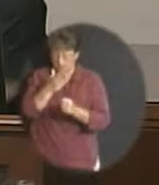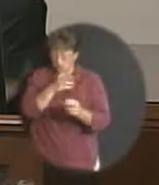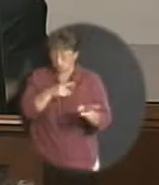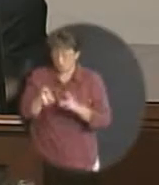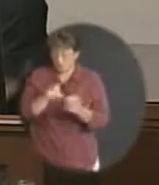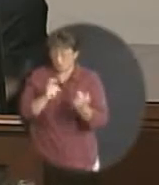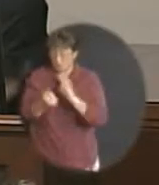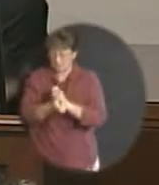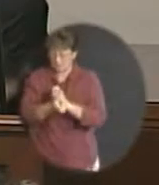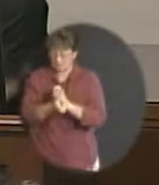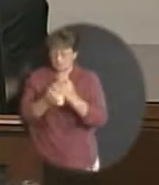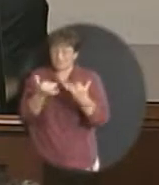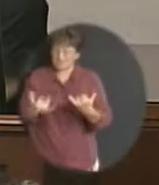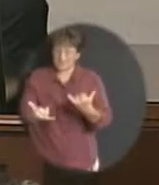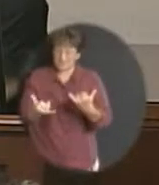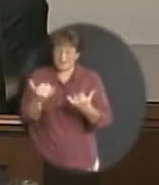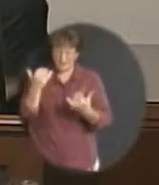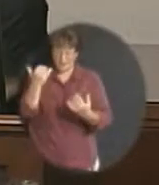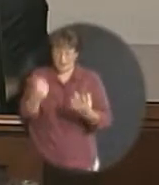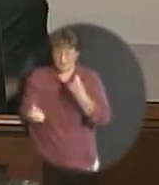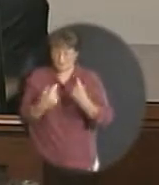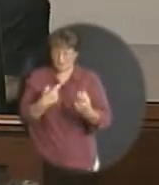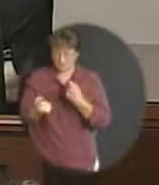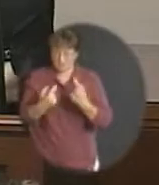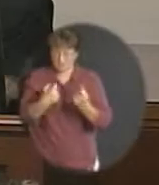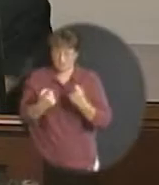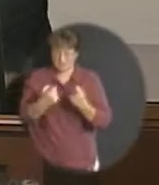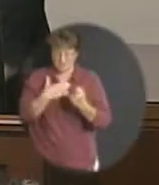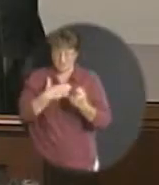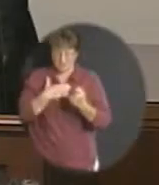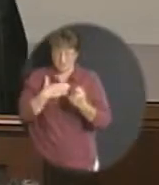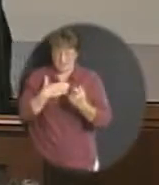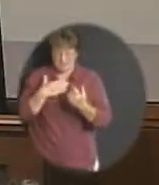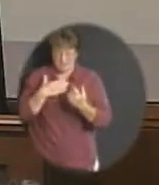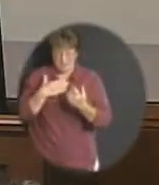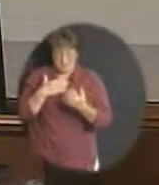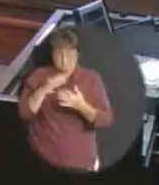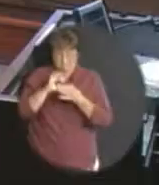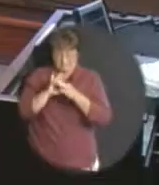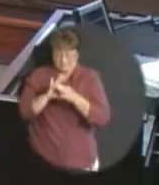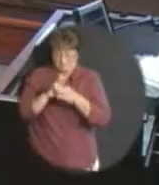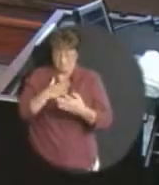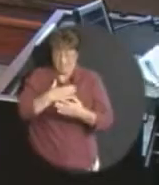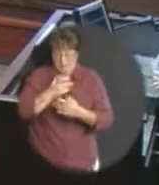that you might have over my very quick report.